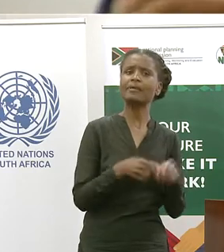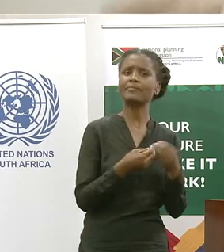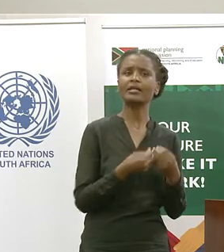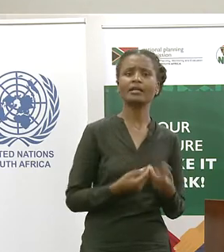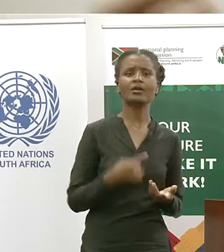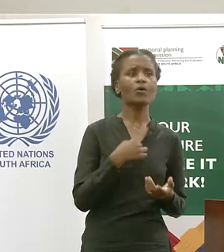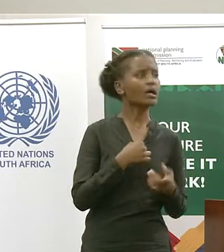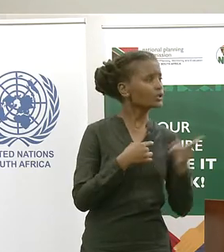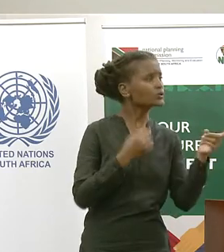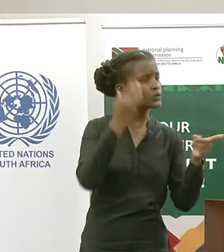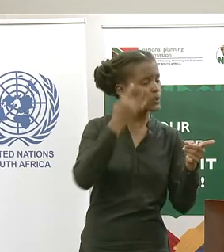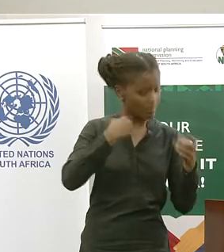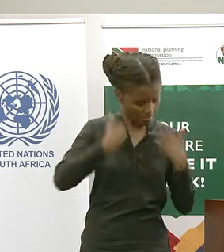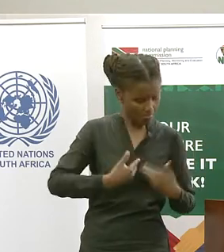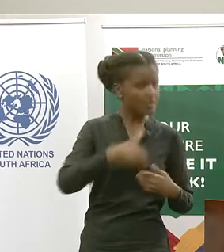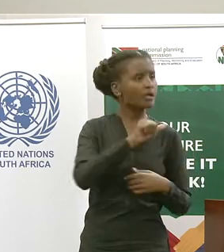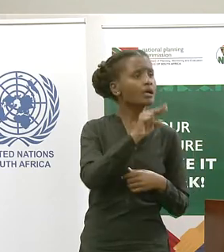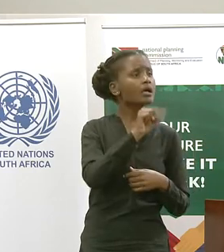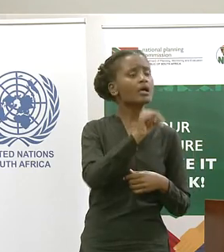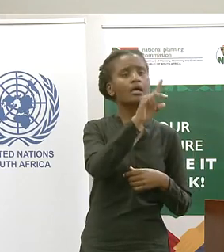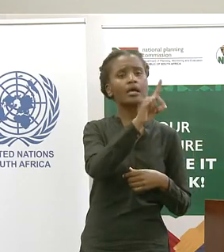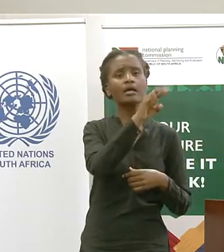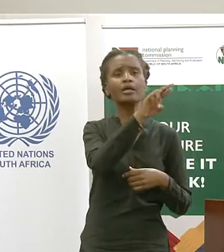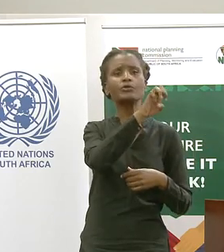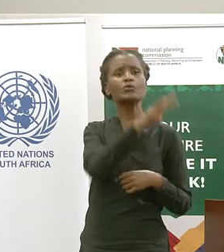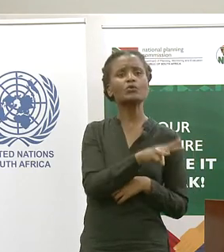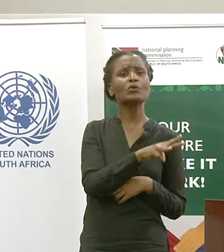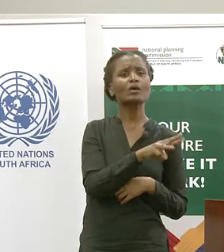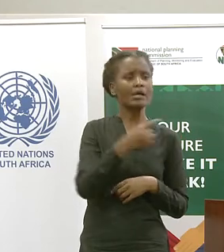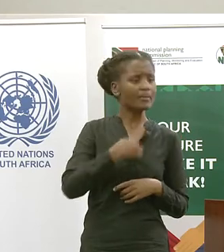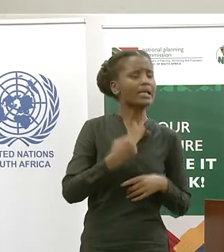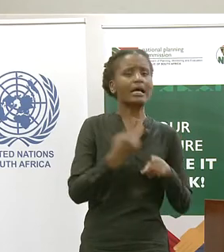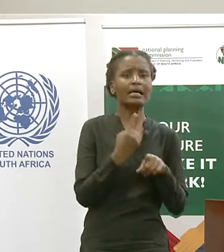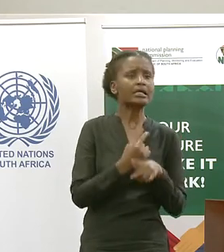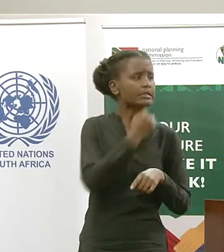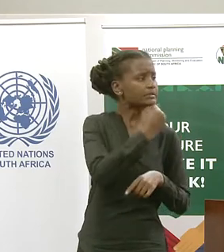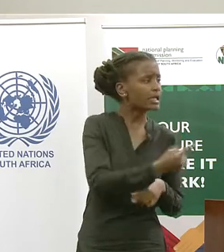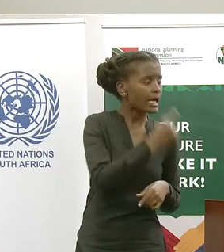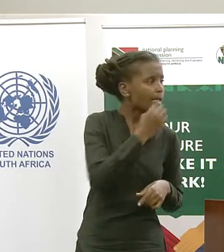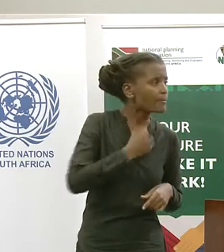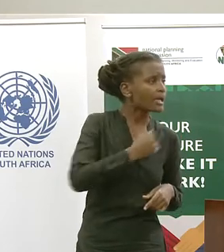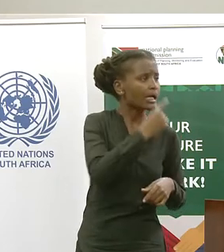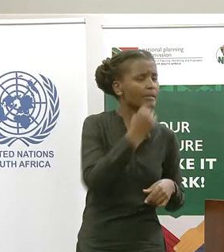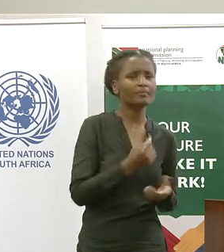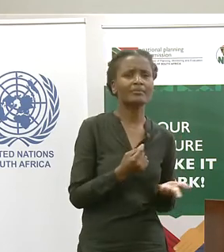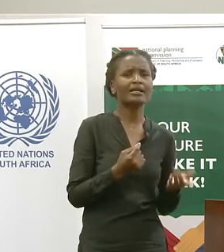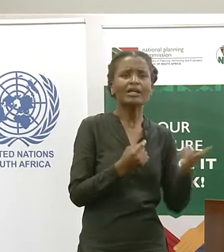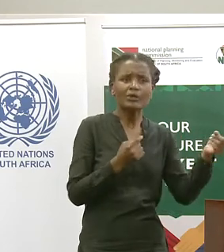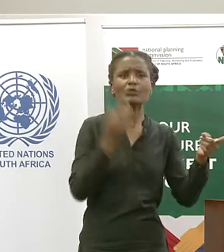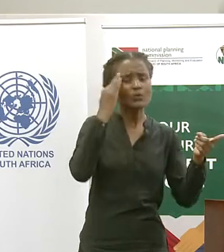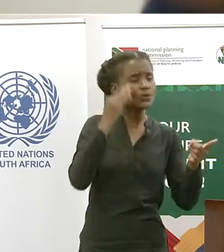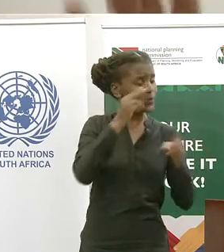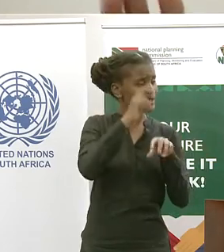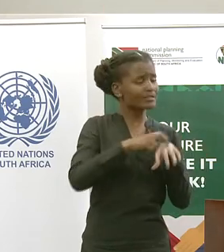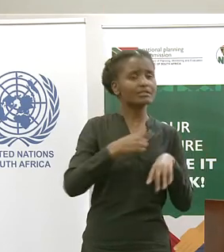I continuously give you my name? If you know I'm Andrew, if you understand what I mean, if you know my needs, why should I come continuously before